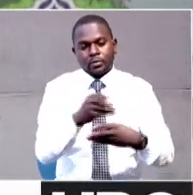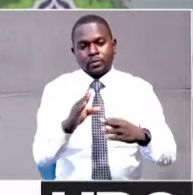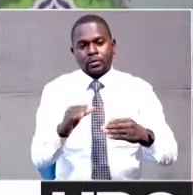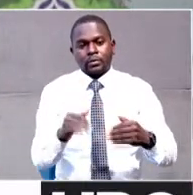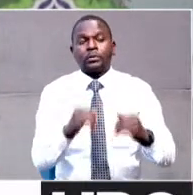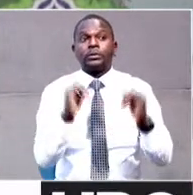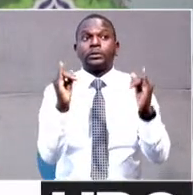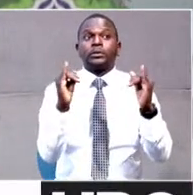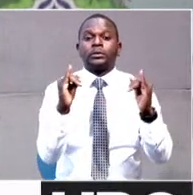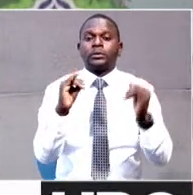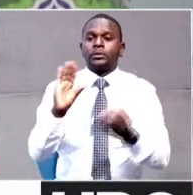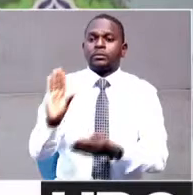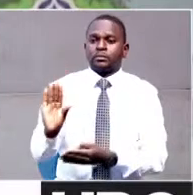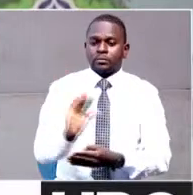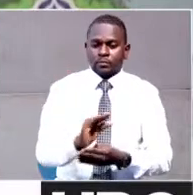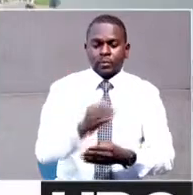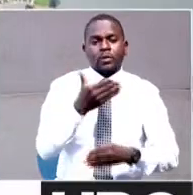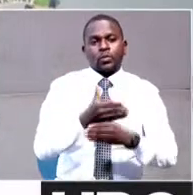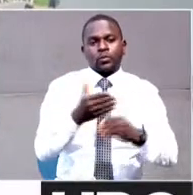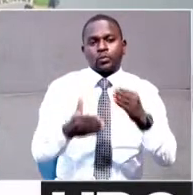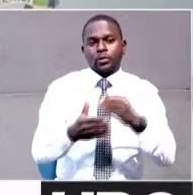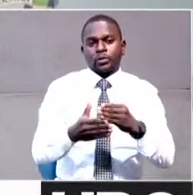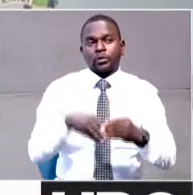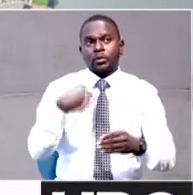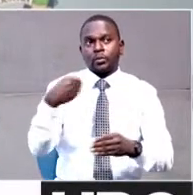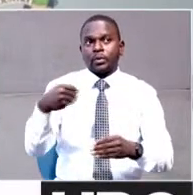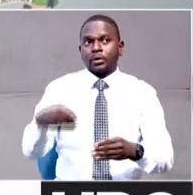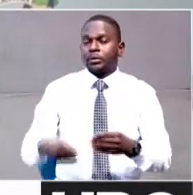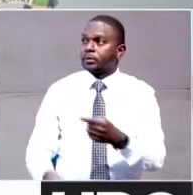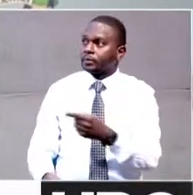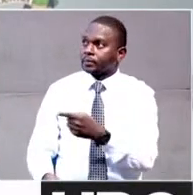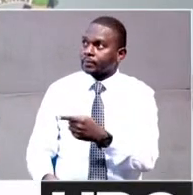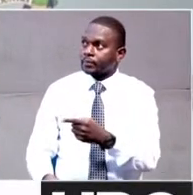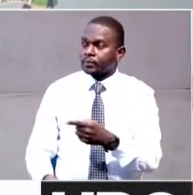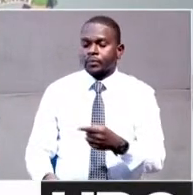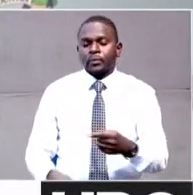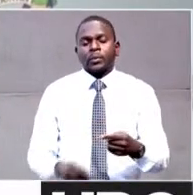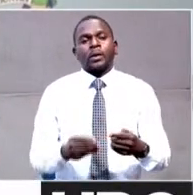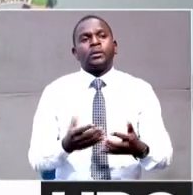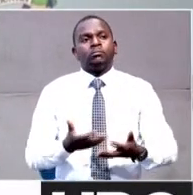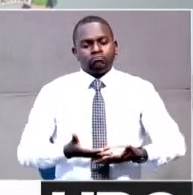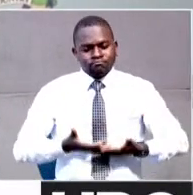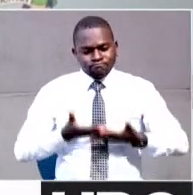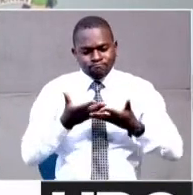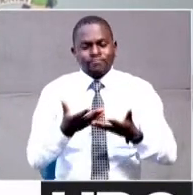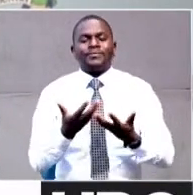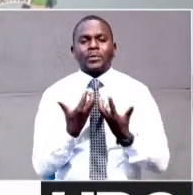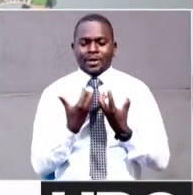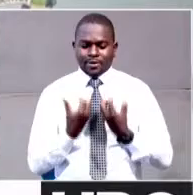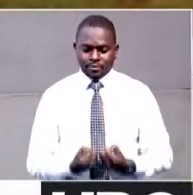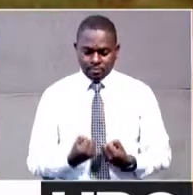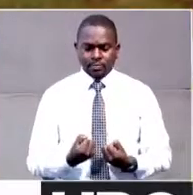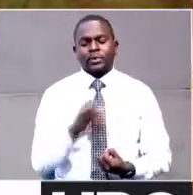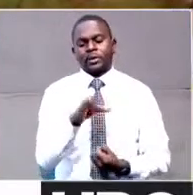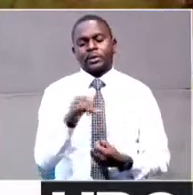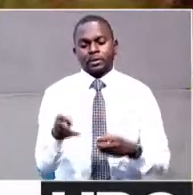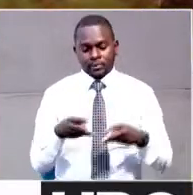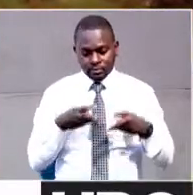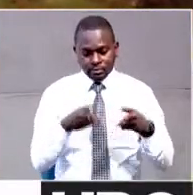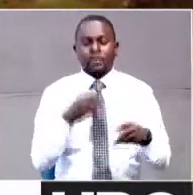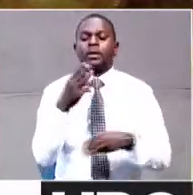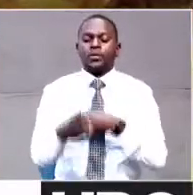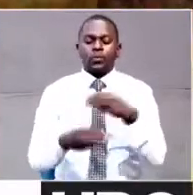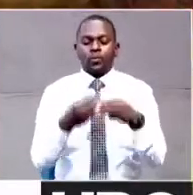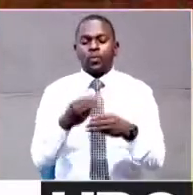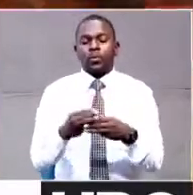acquisition of construction materials. If you're not happy, kindly express your disappointment in another way. The World Bank